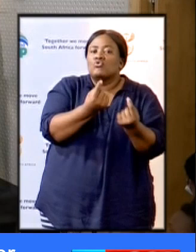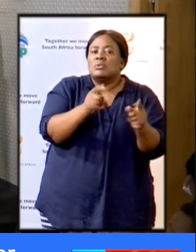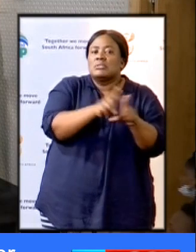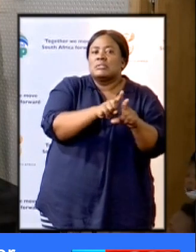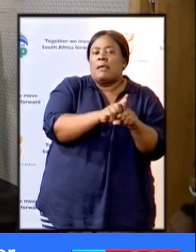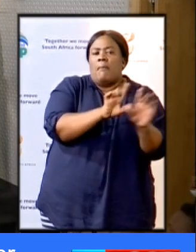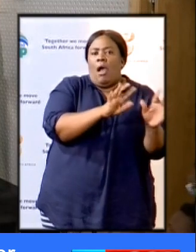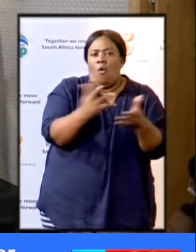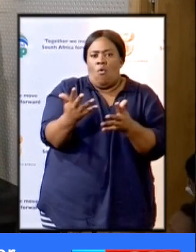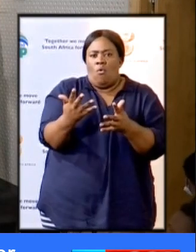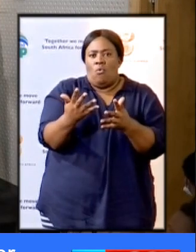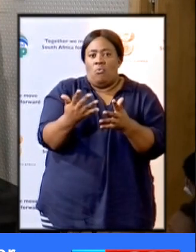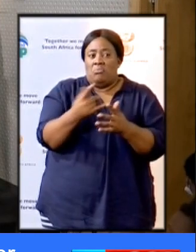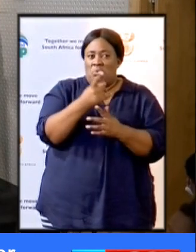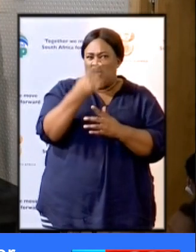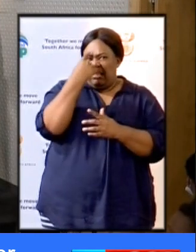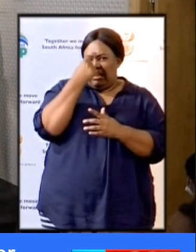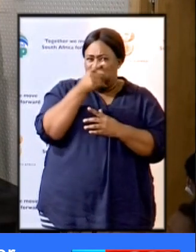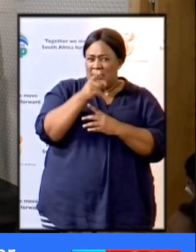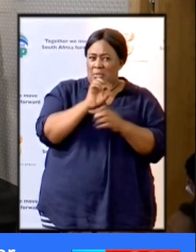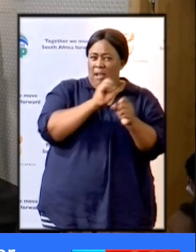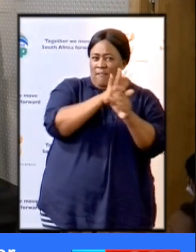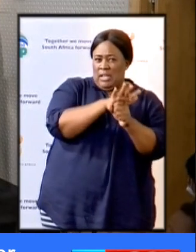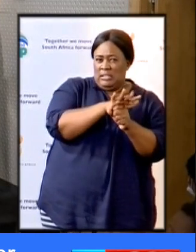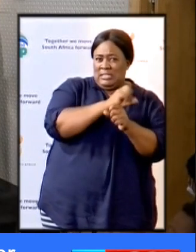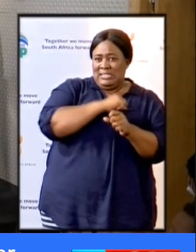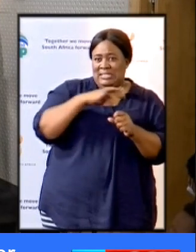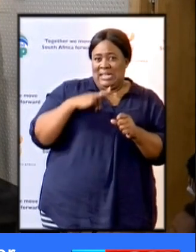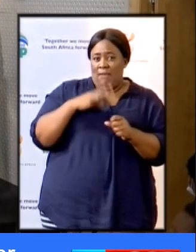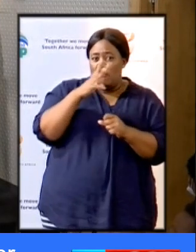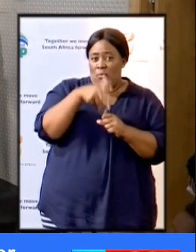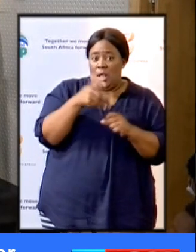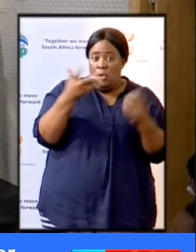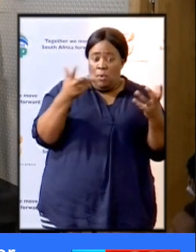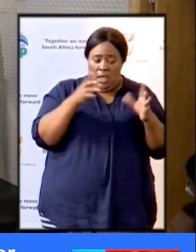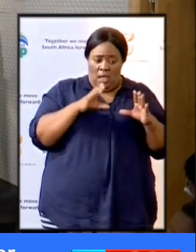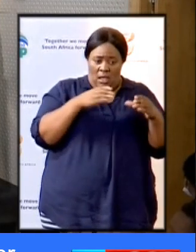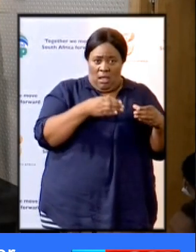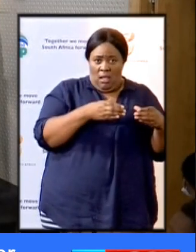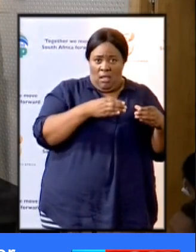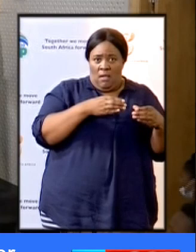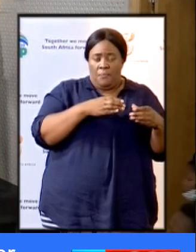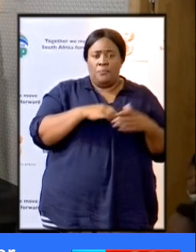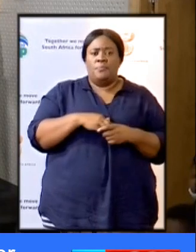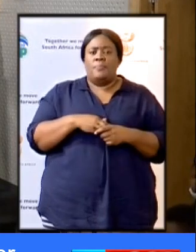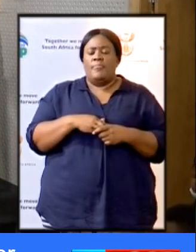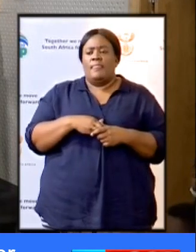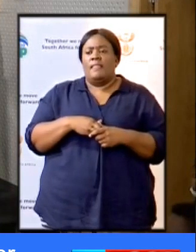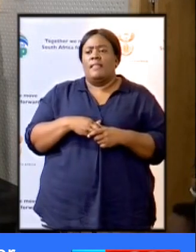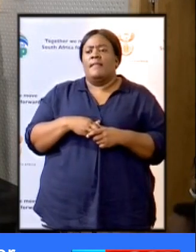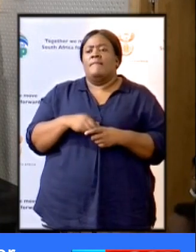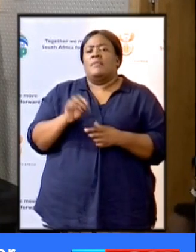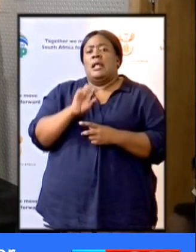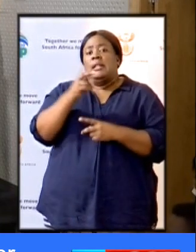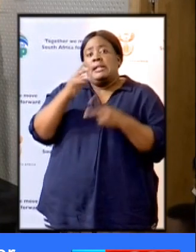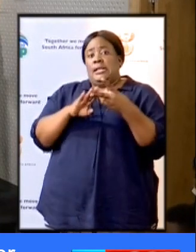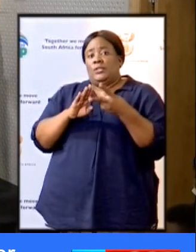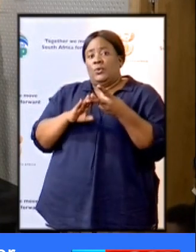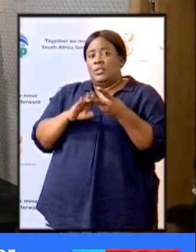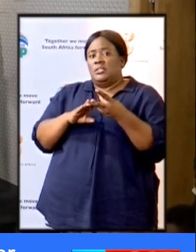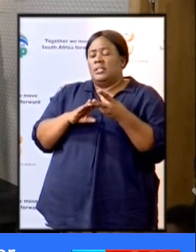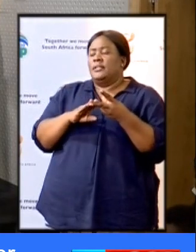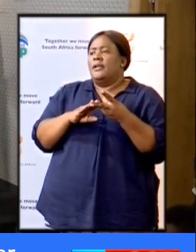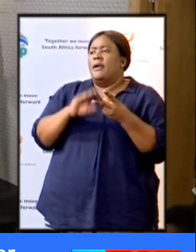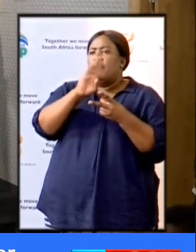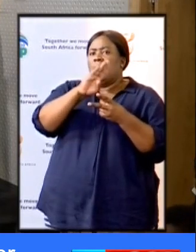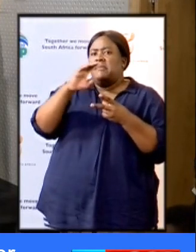going to affect the staff component in the sector? The next question is from Kyla from BBC News. What